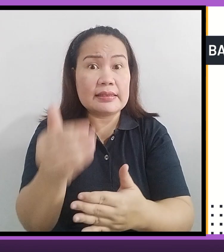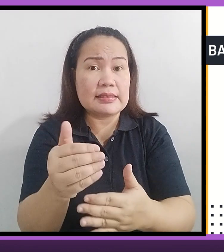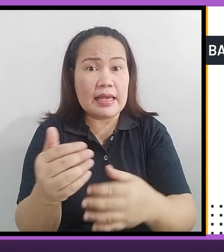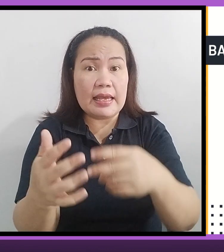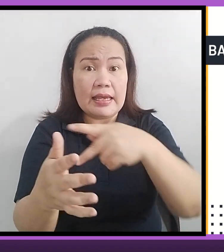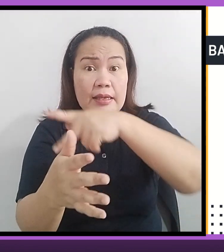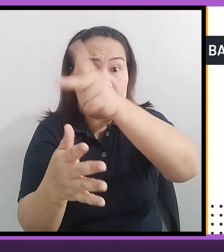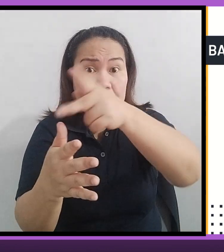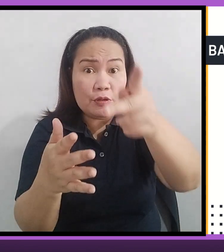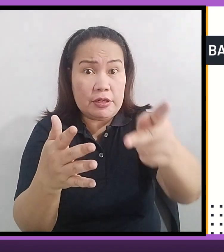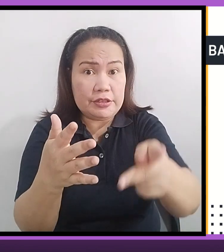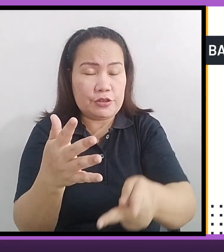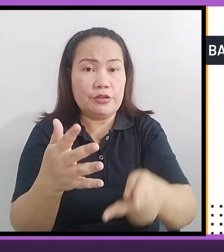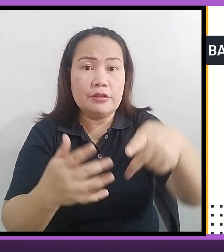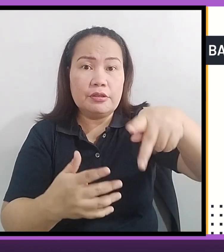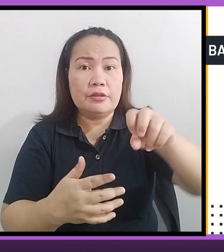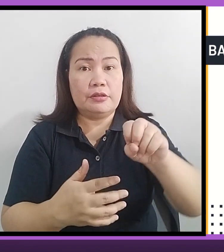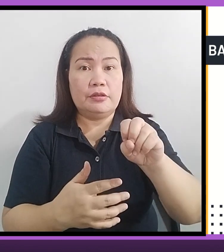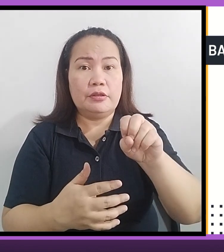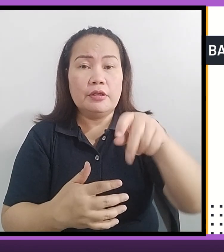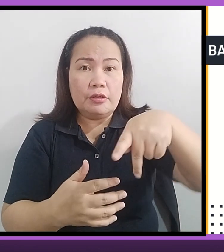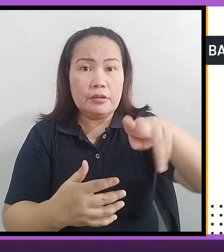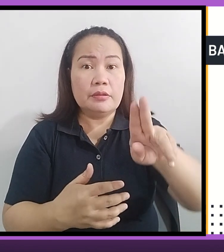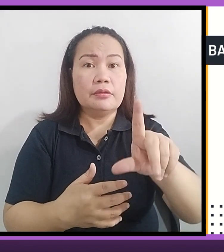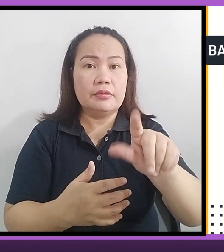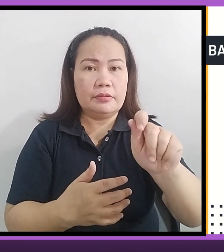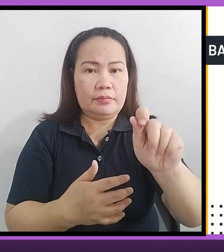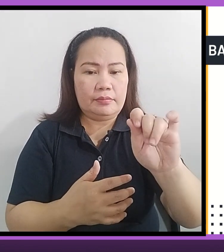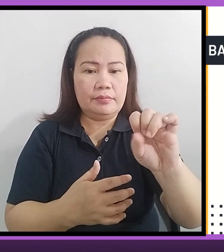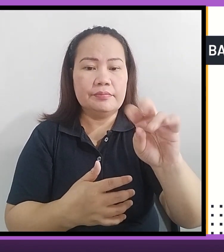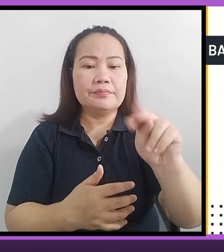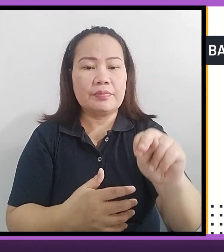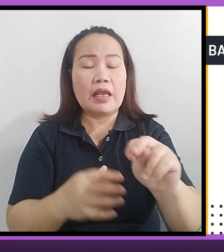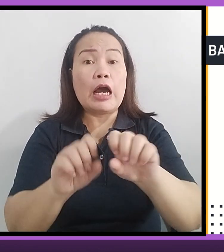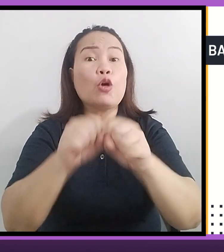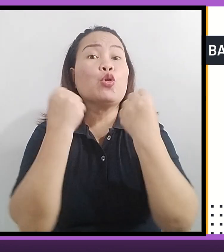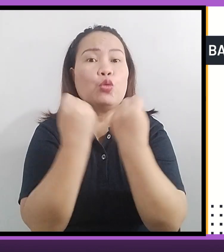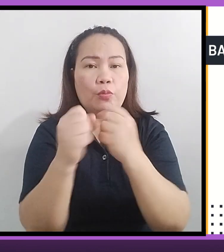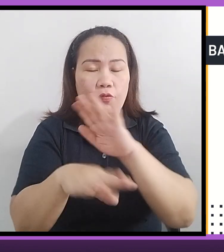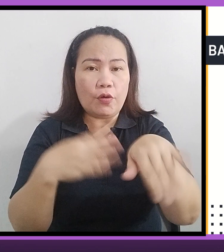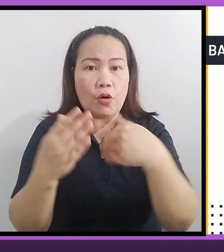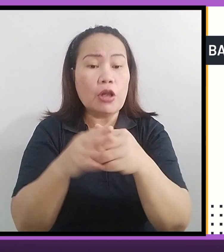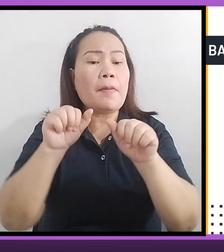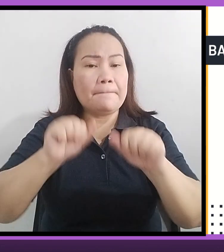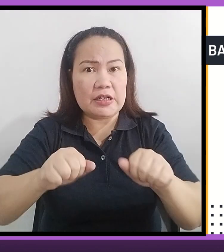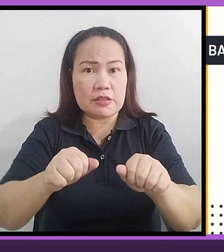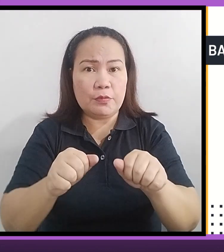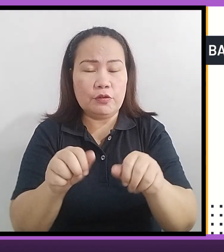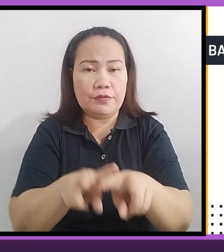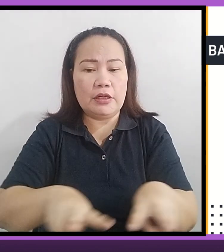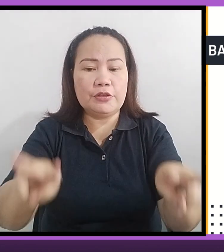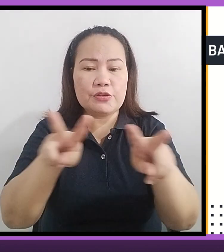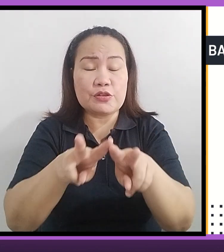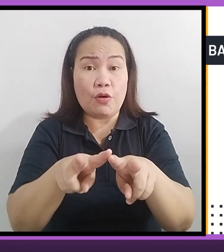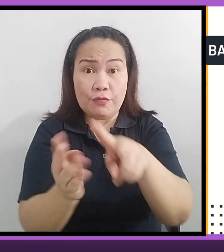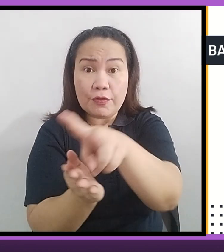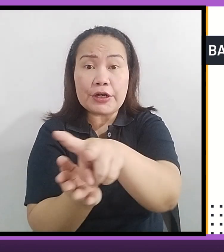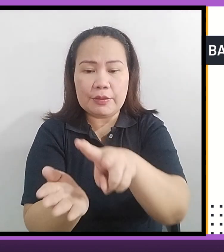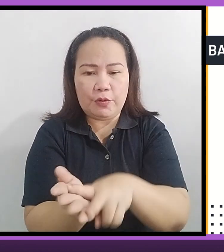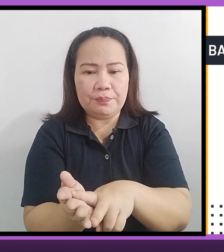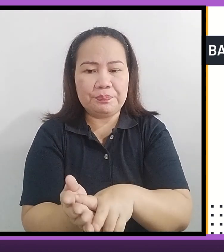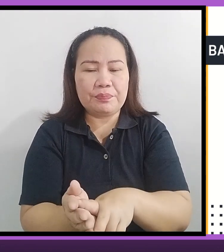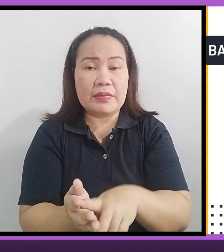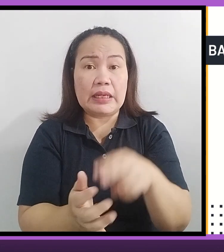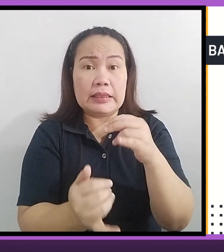values of variable. So when you say population, that is a set of all possible values of variable.